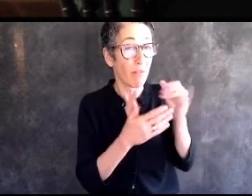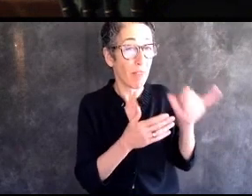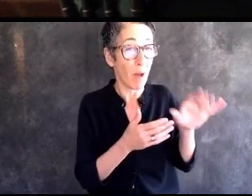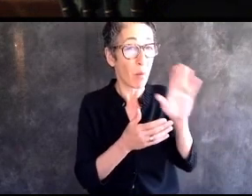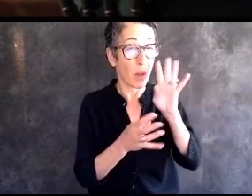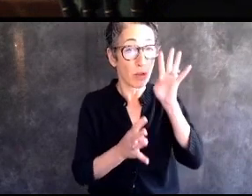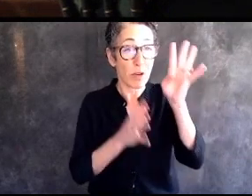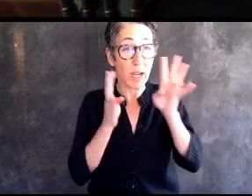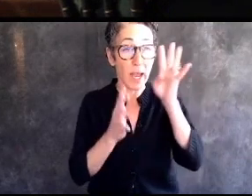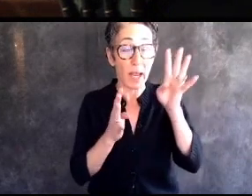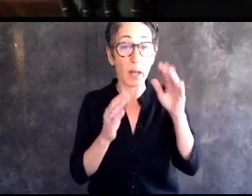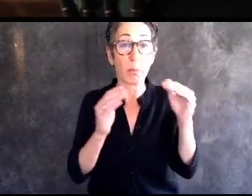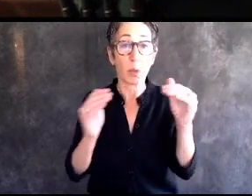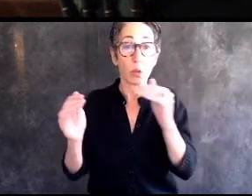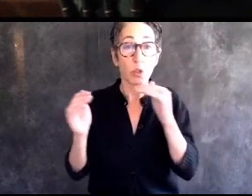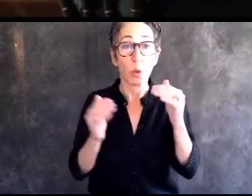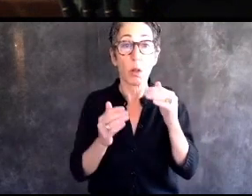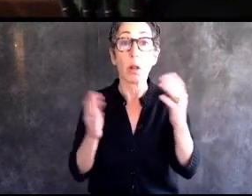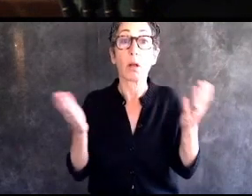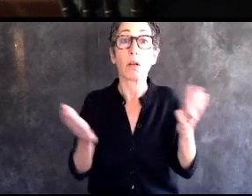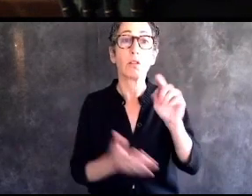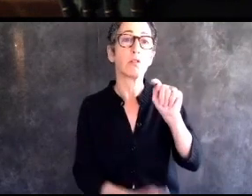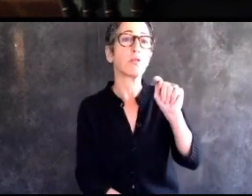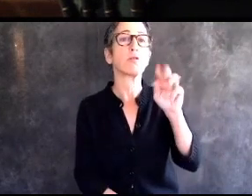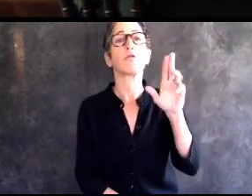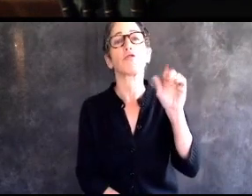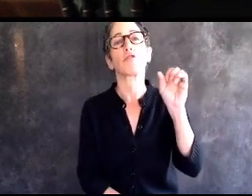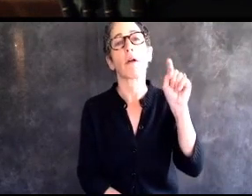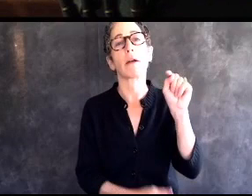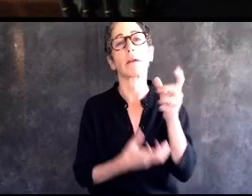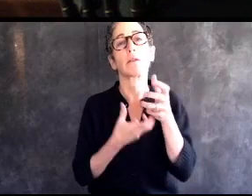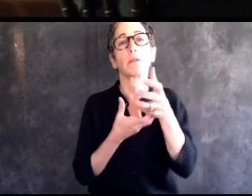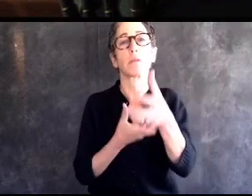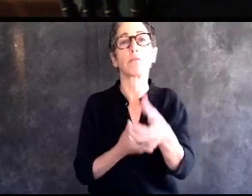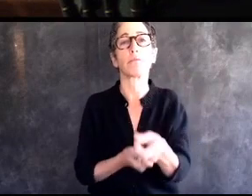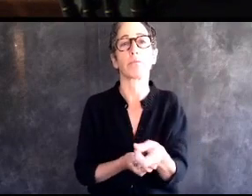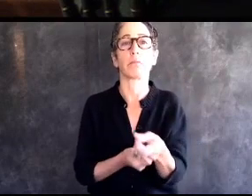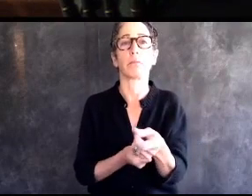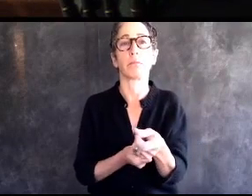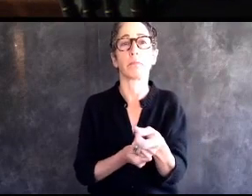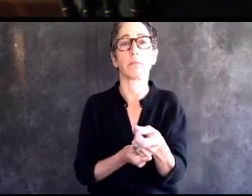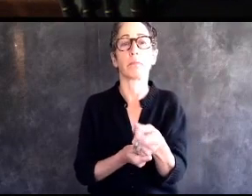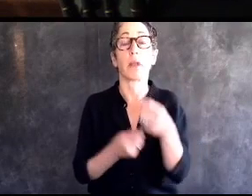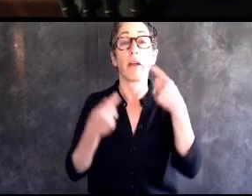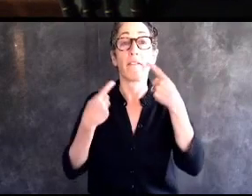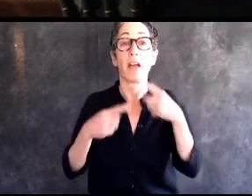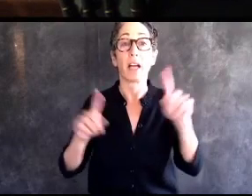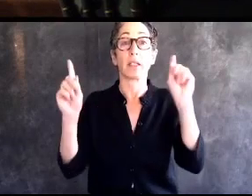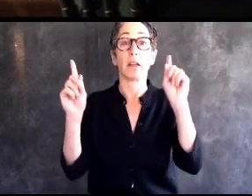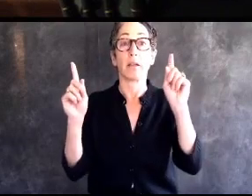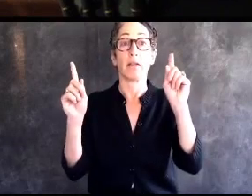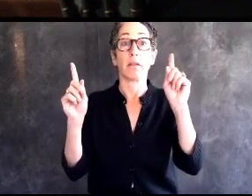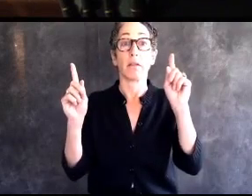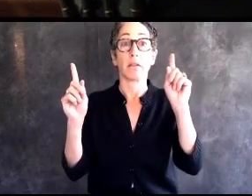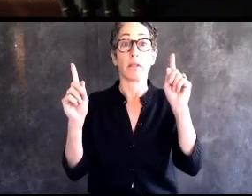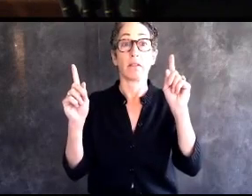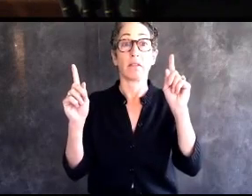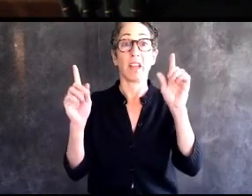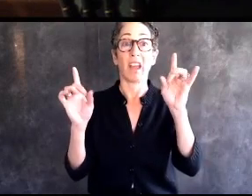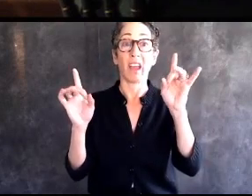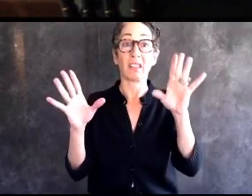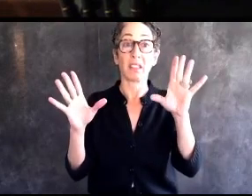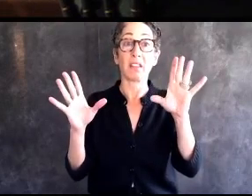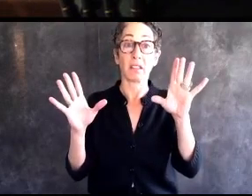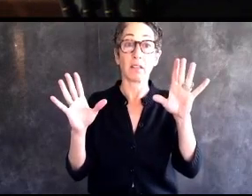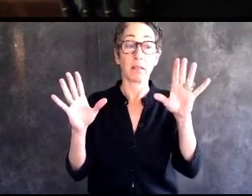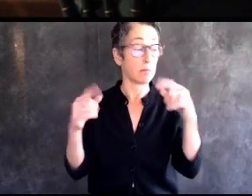trust like we have seen after the general election. Our effective polarization, meaning how people hate each other across party lines, is